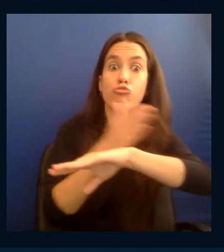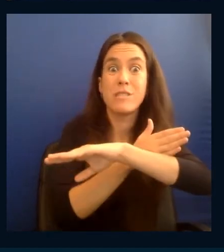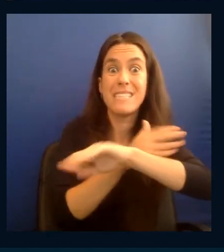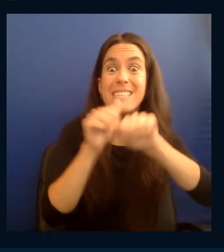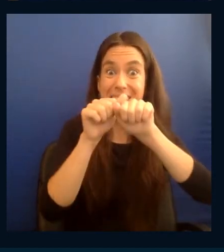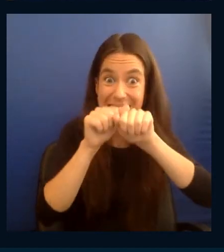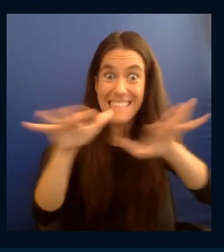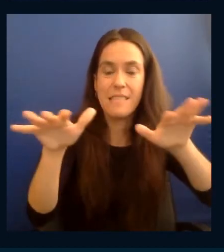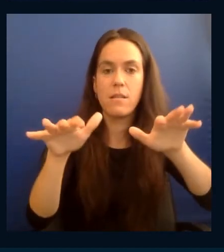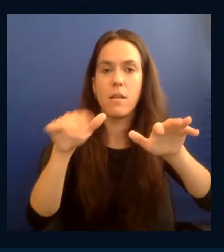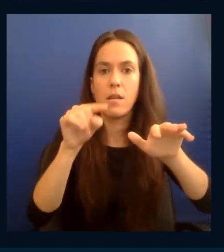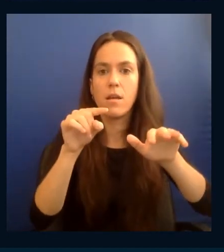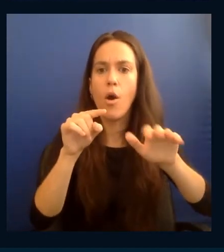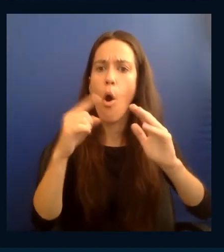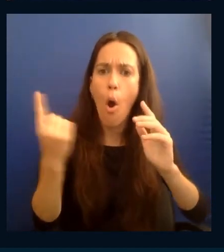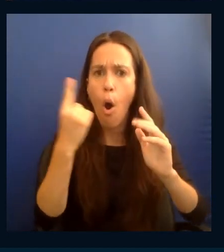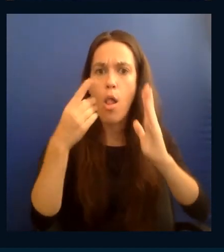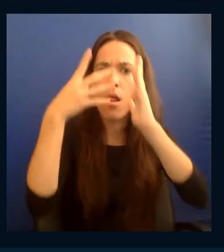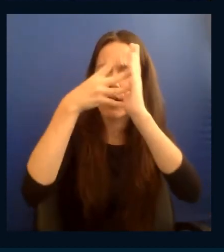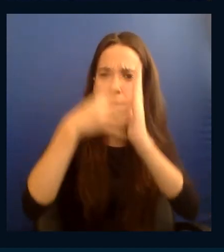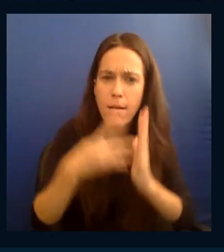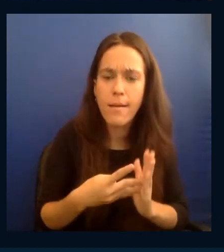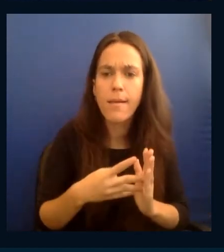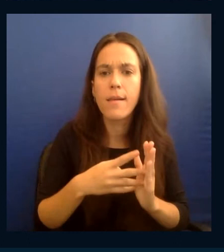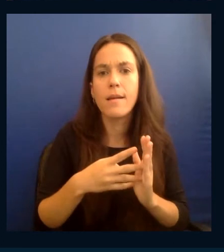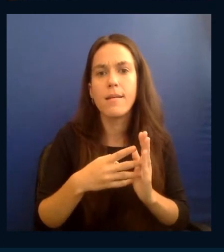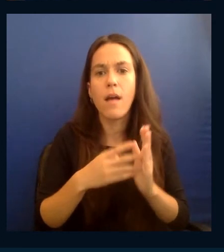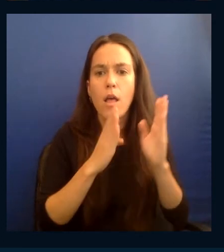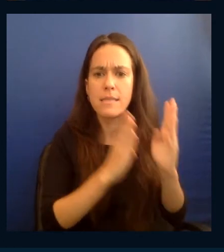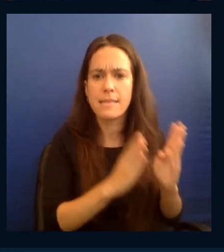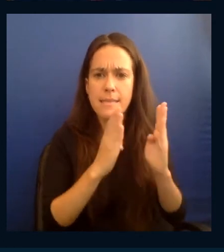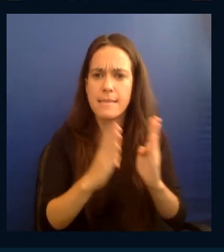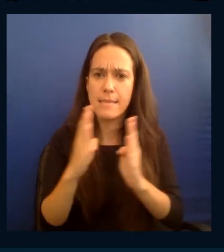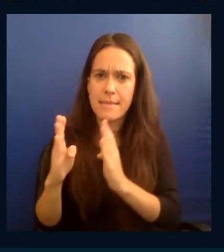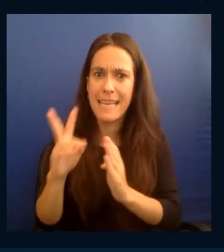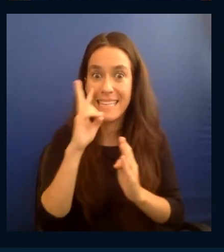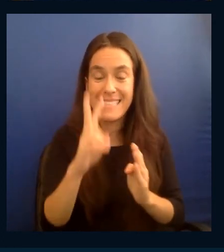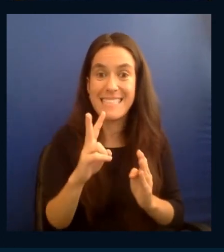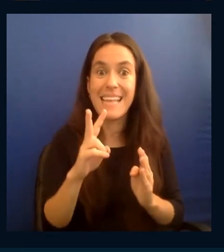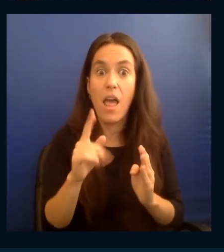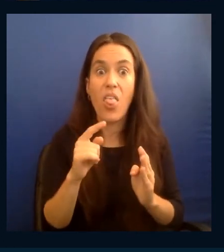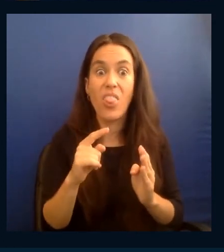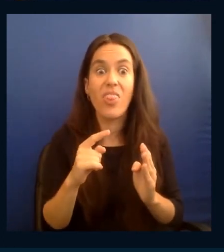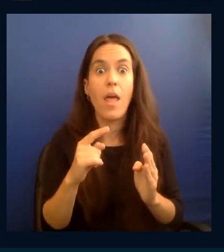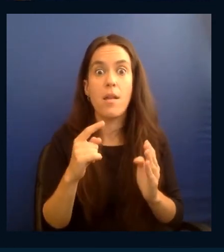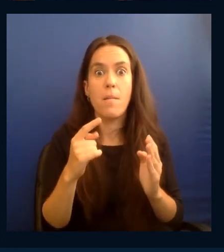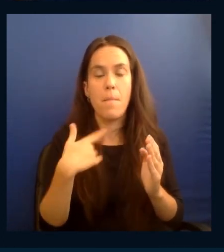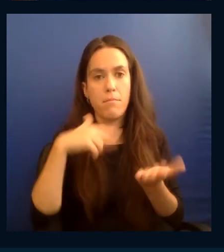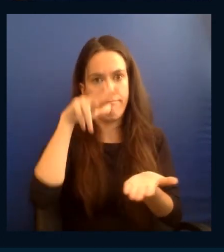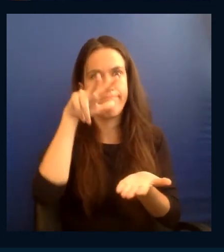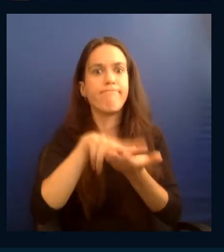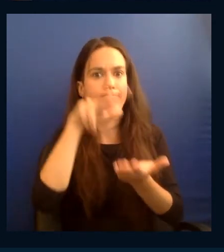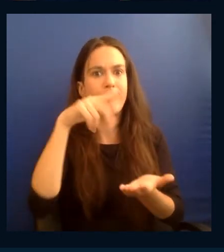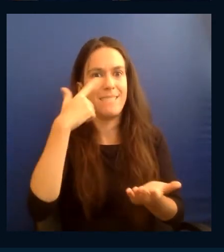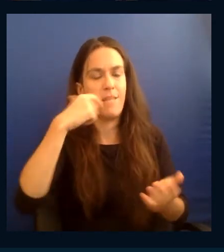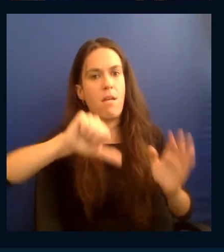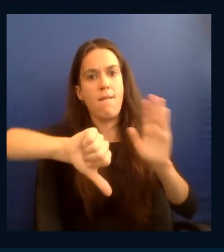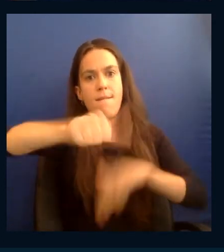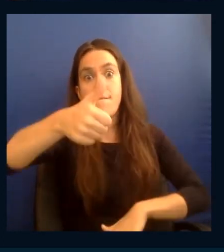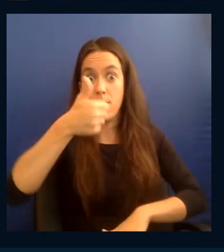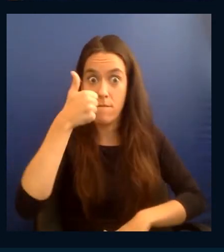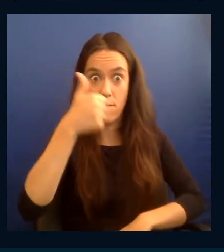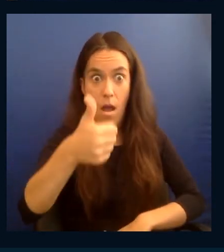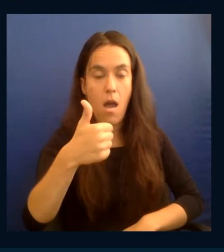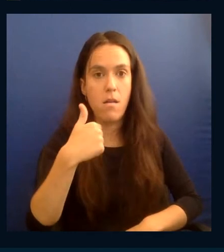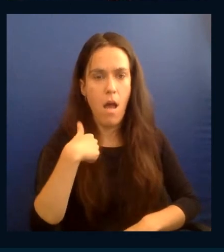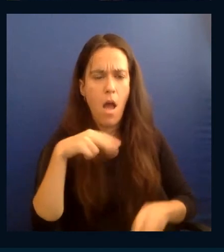checks and balances can go through Canary and, go through staging. And then we deploy, give that manual approval to Canary and say, right, well,